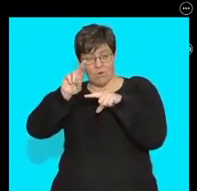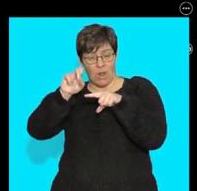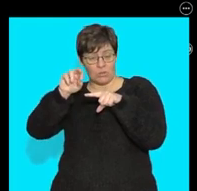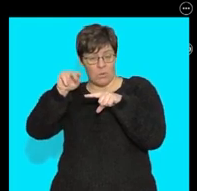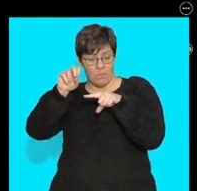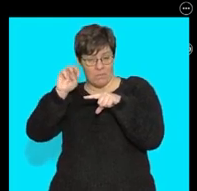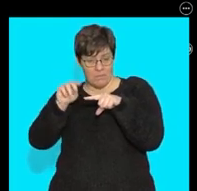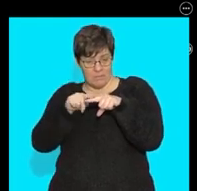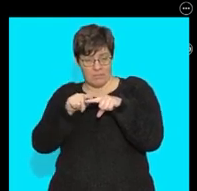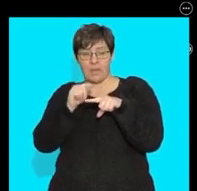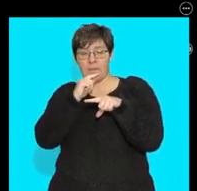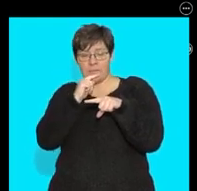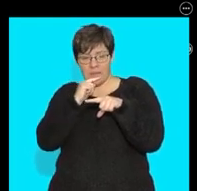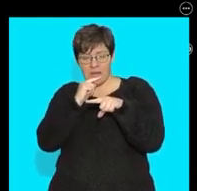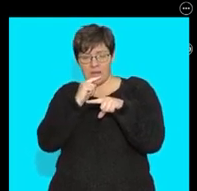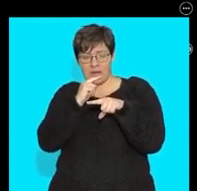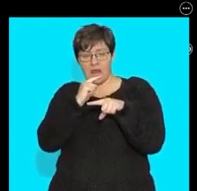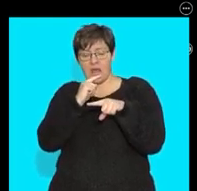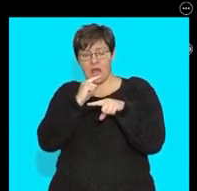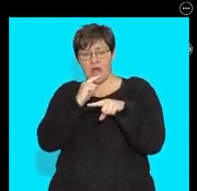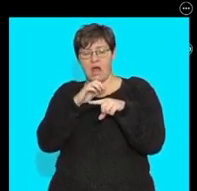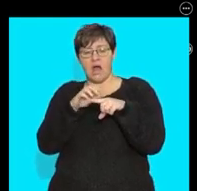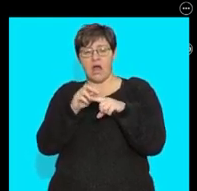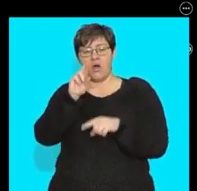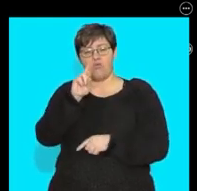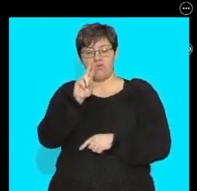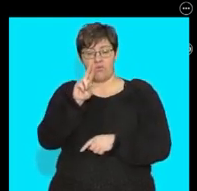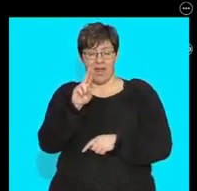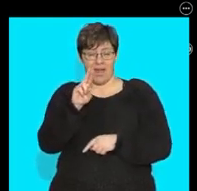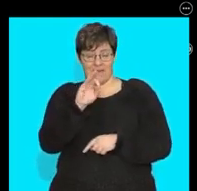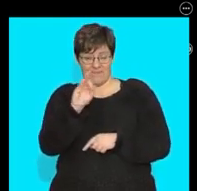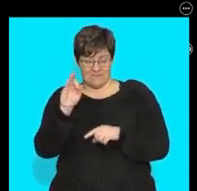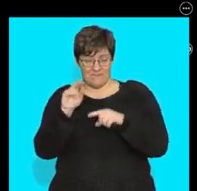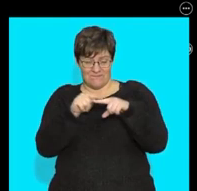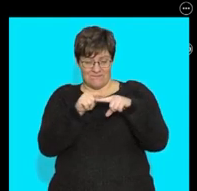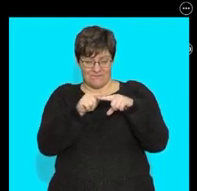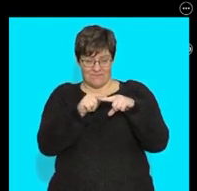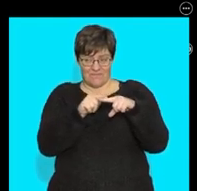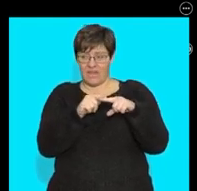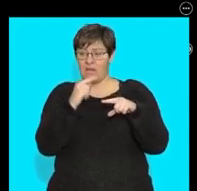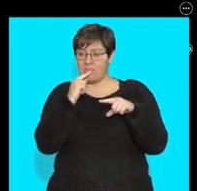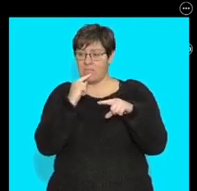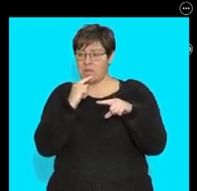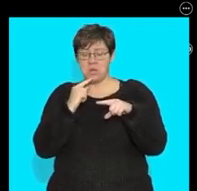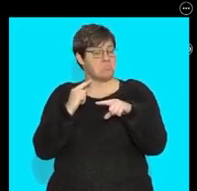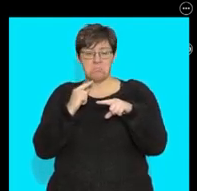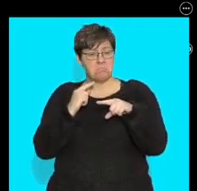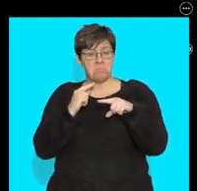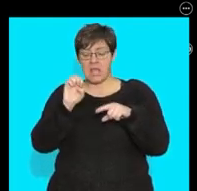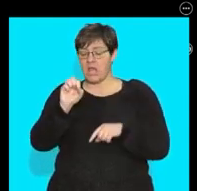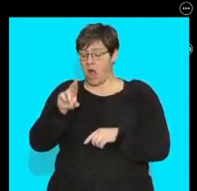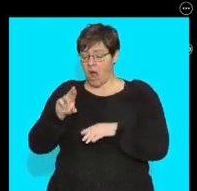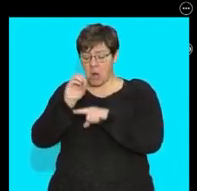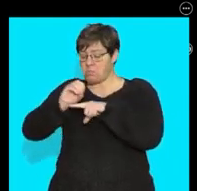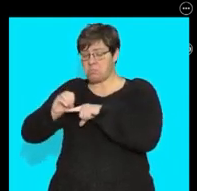I call it rough endoplasmic reticulum, right? If the endoplasmic reticulum has